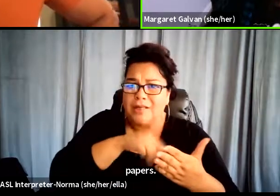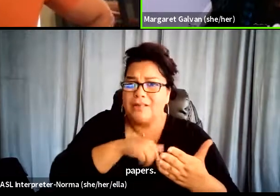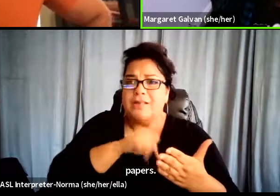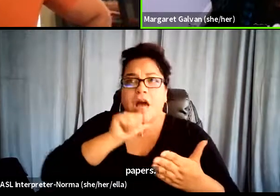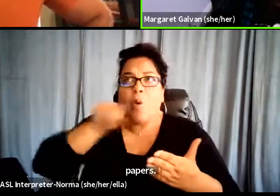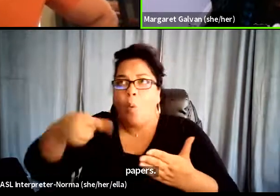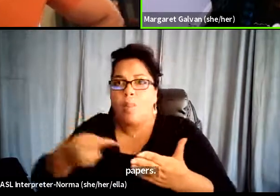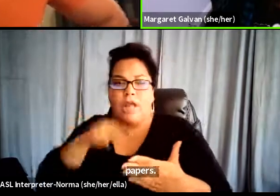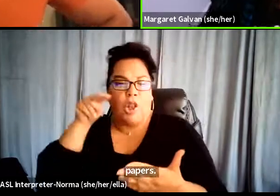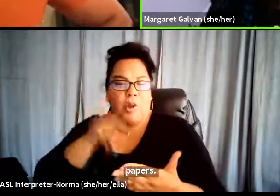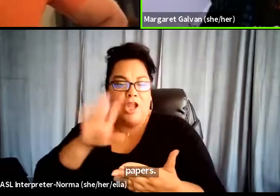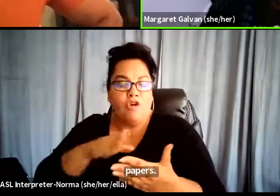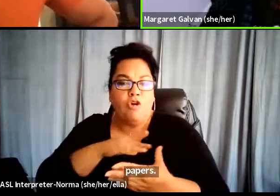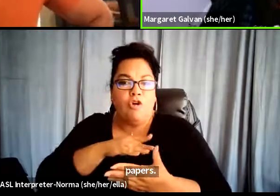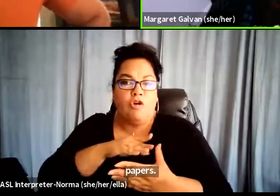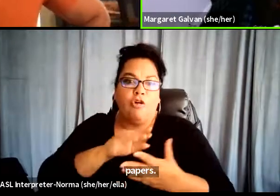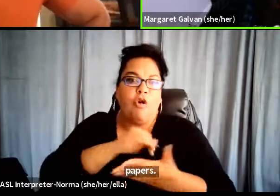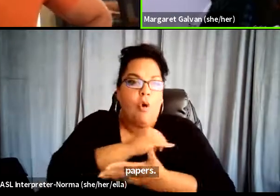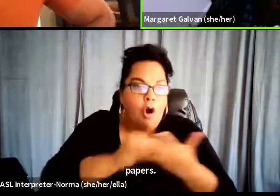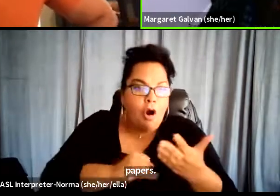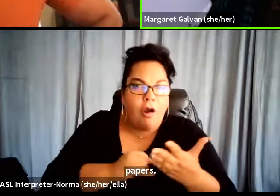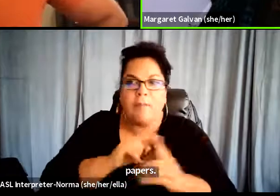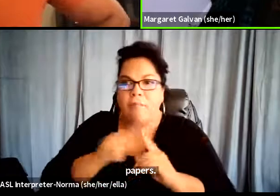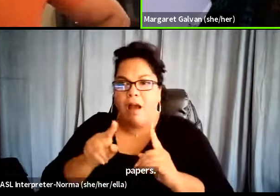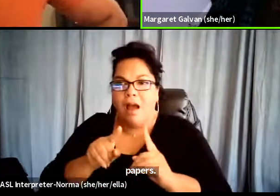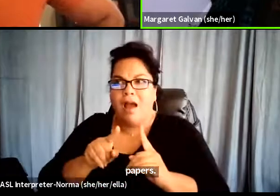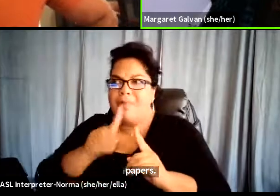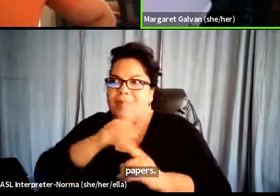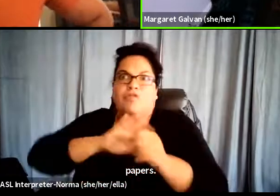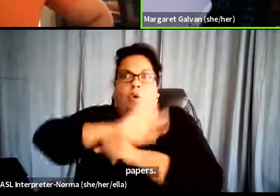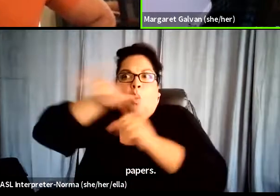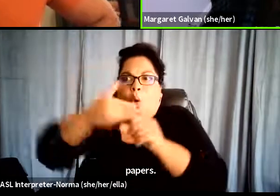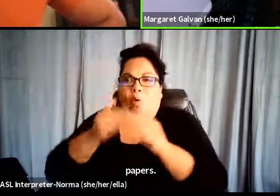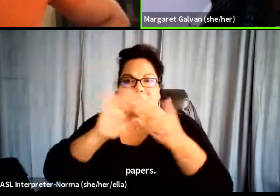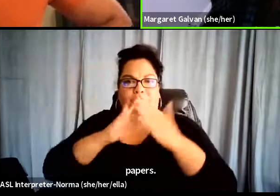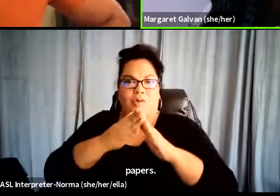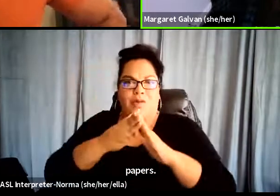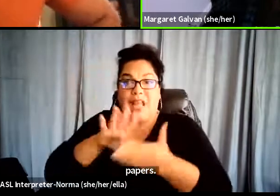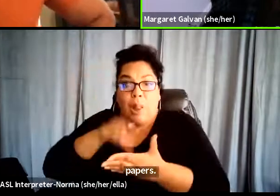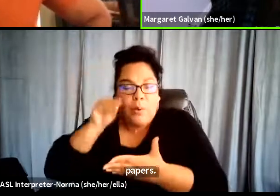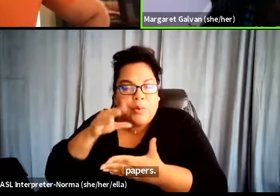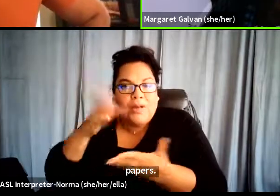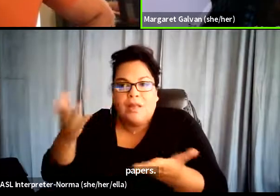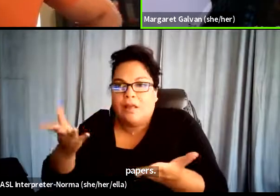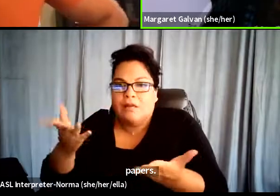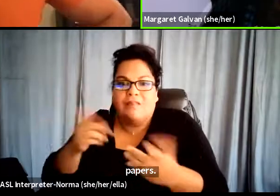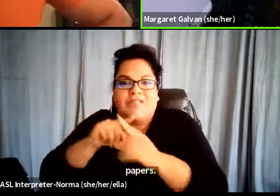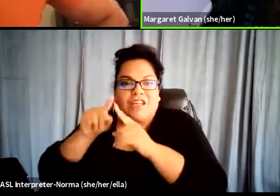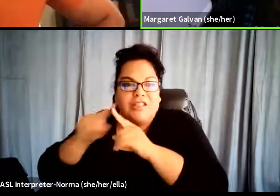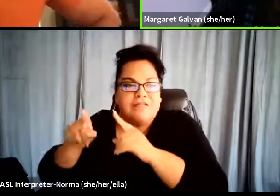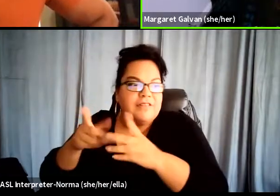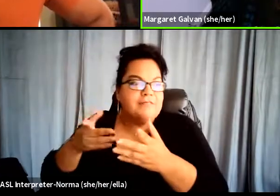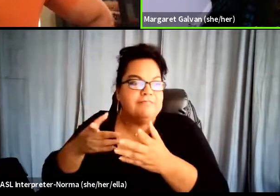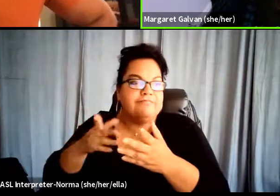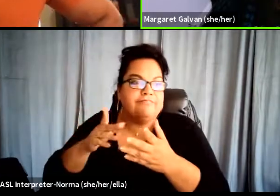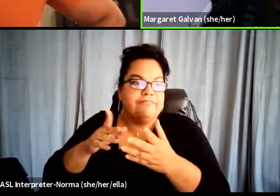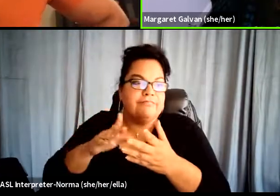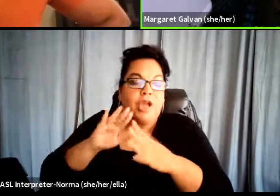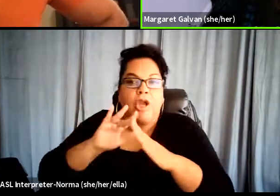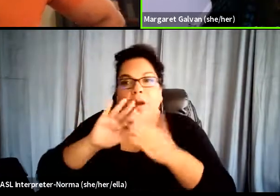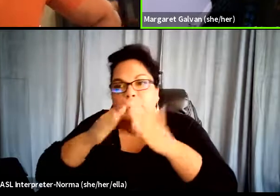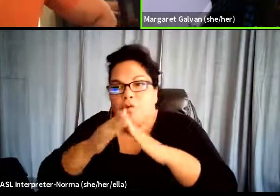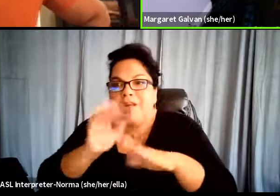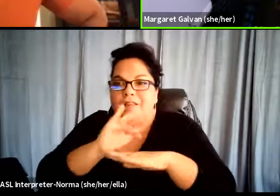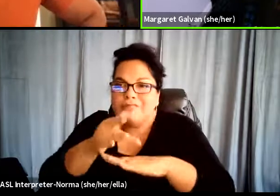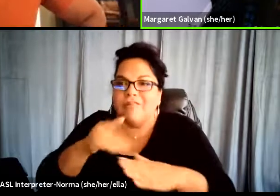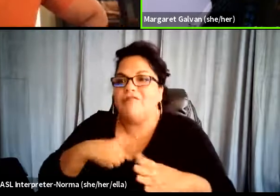original art, but, or her, her own work, but this whole community, right. And learning about, um, some of these earlier community efforts, like in the